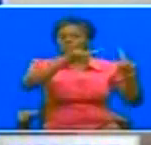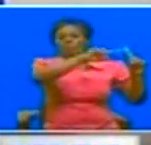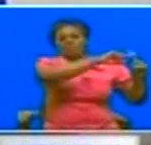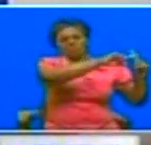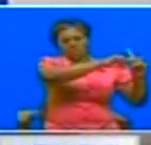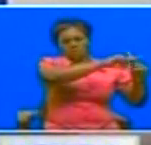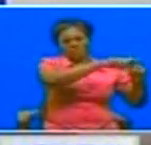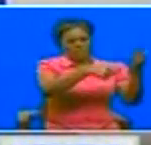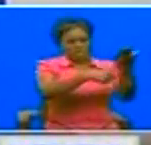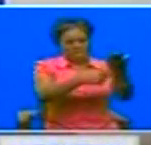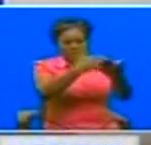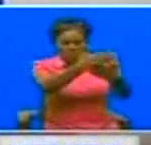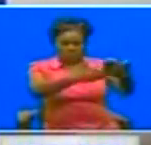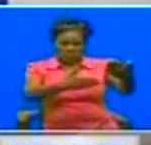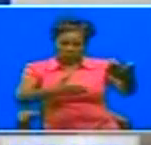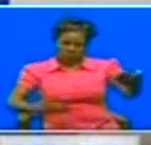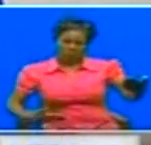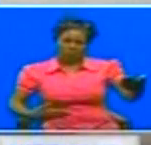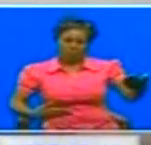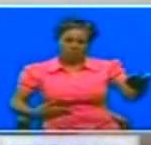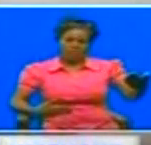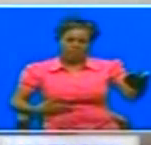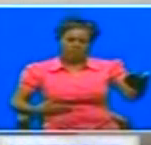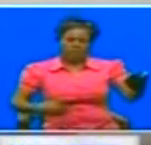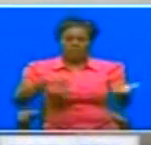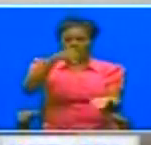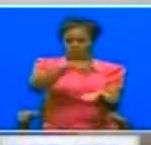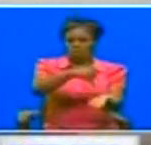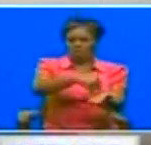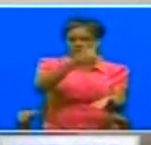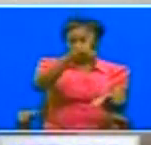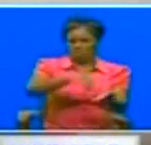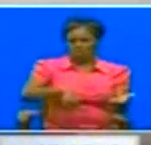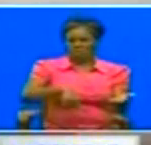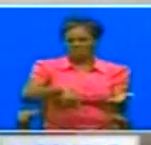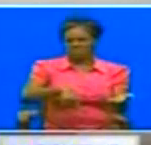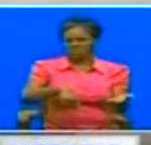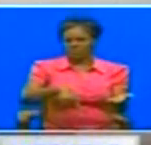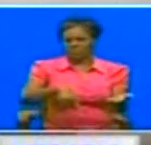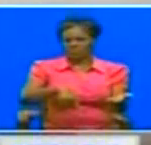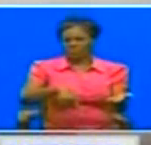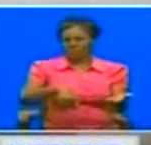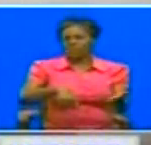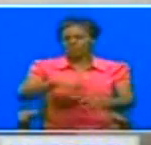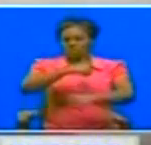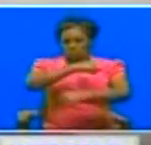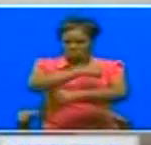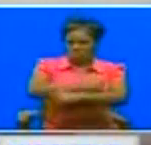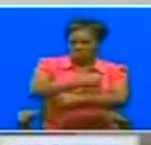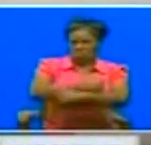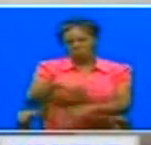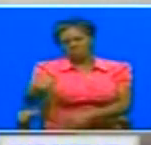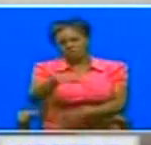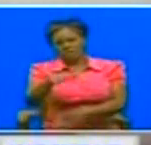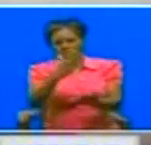positive, have their names put down on a list from including the things such details such as the schools, the location,